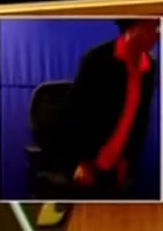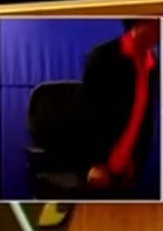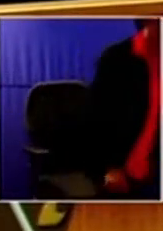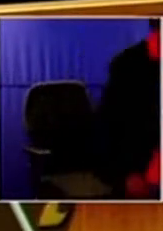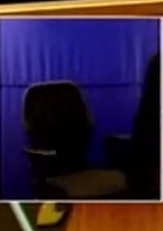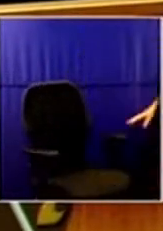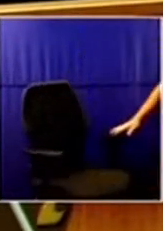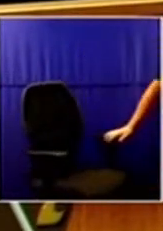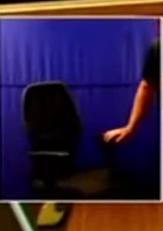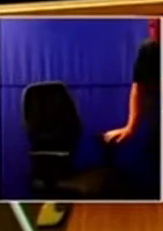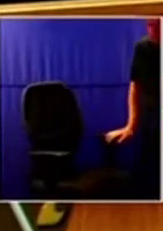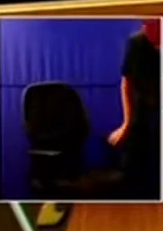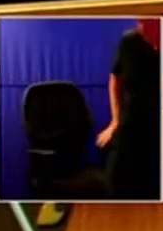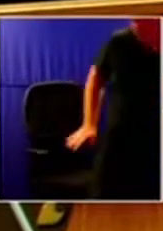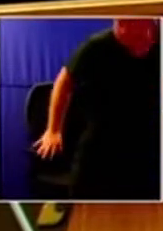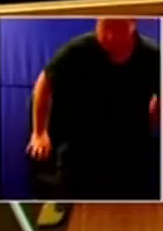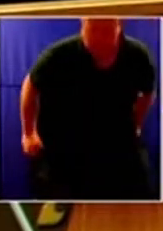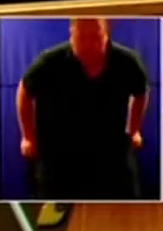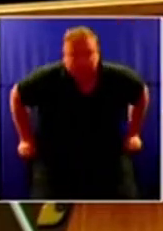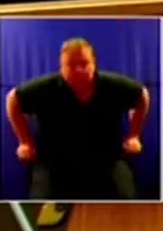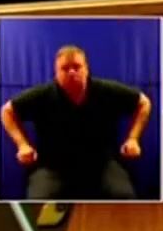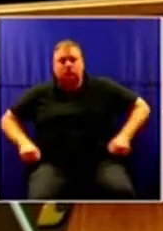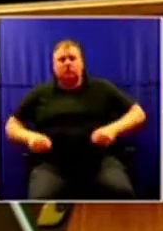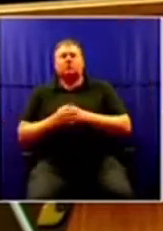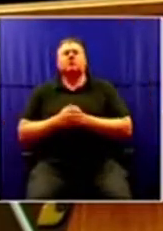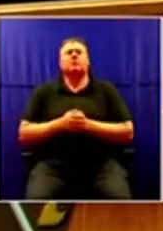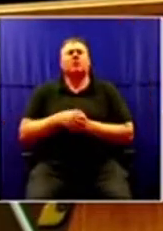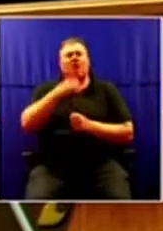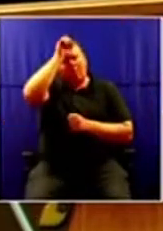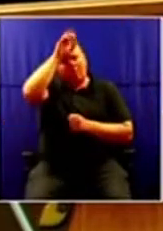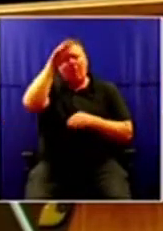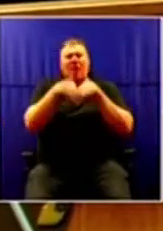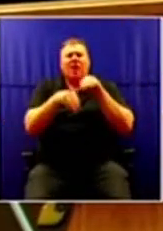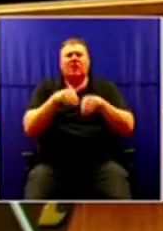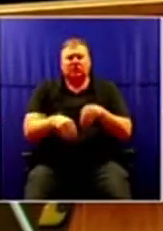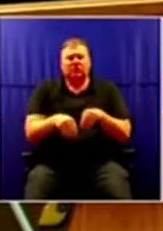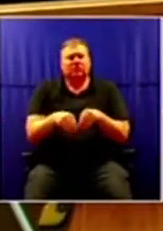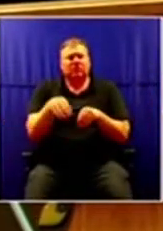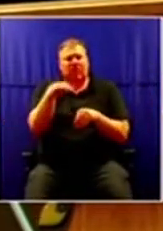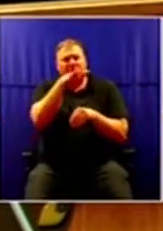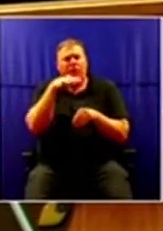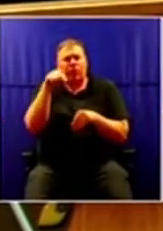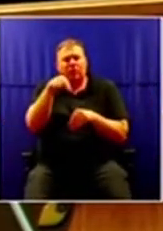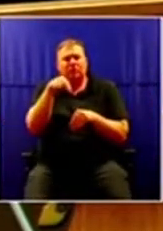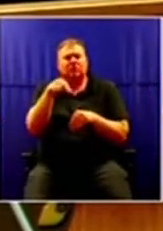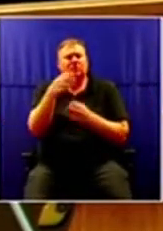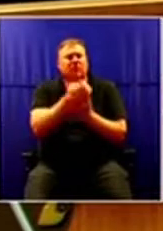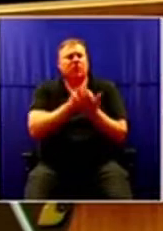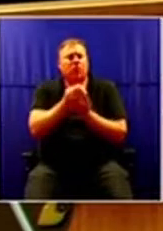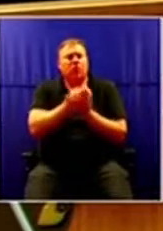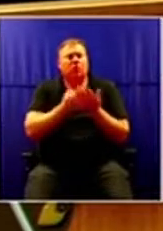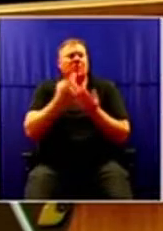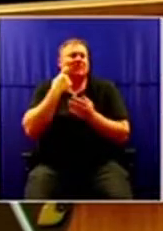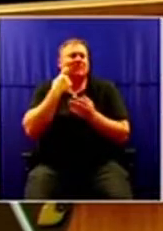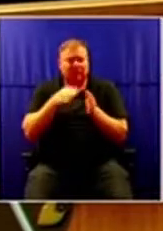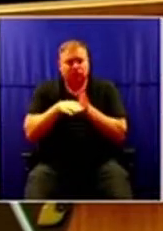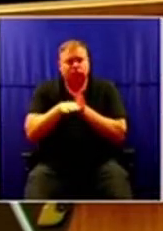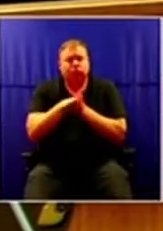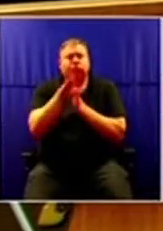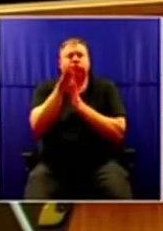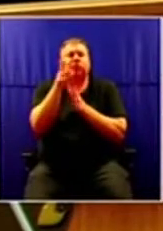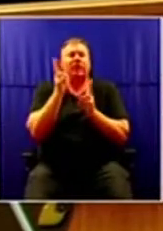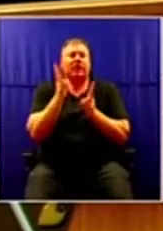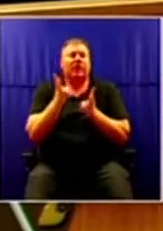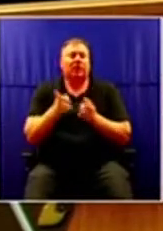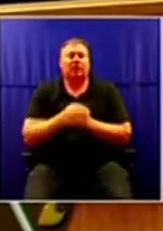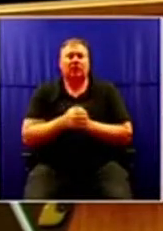of our economy that recovered significantly following the easing of domestic and global